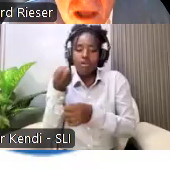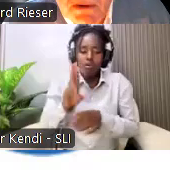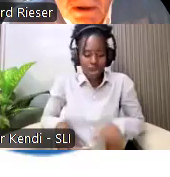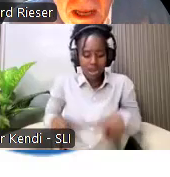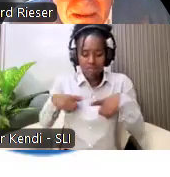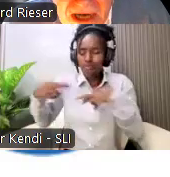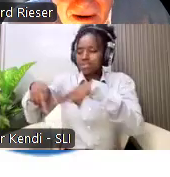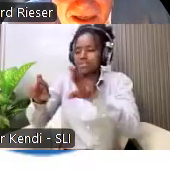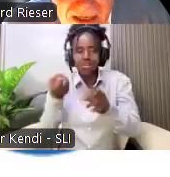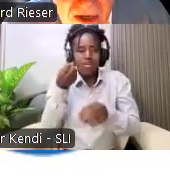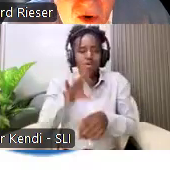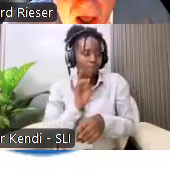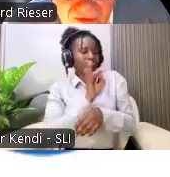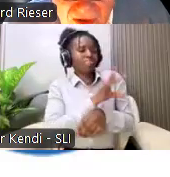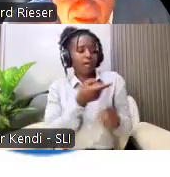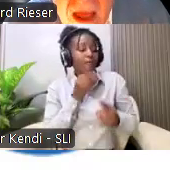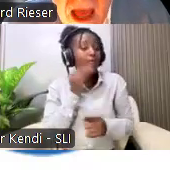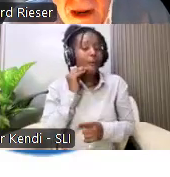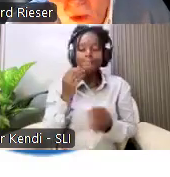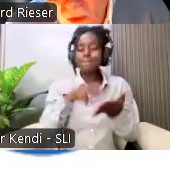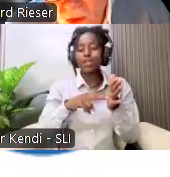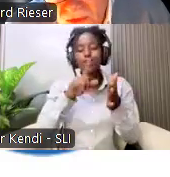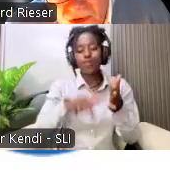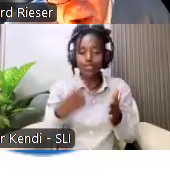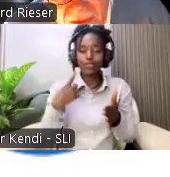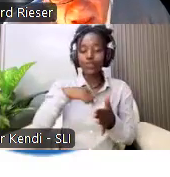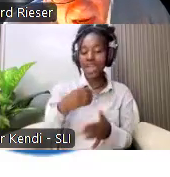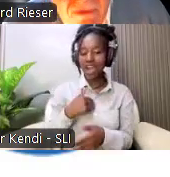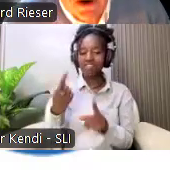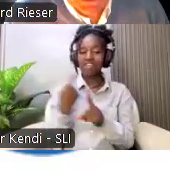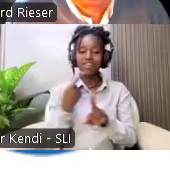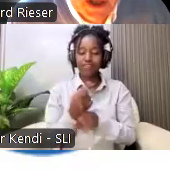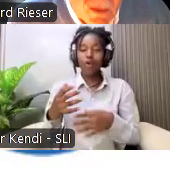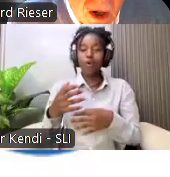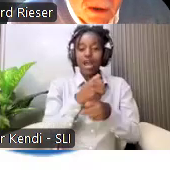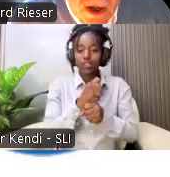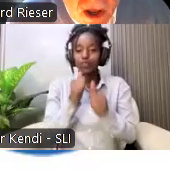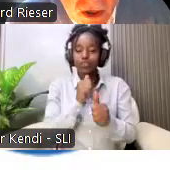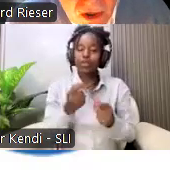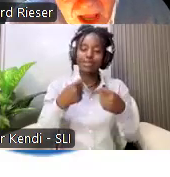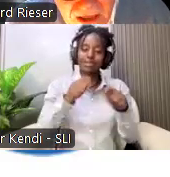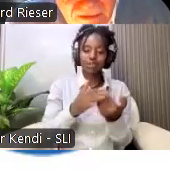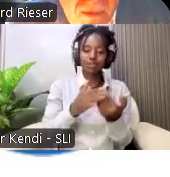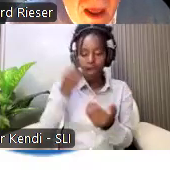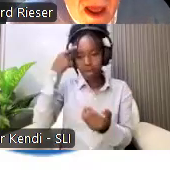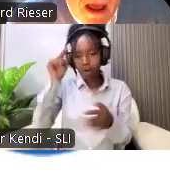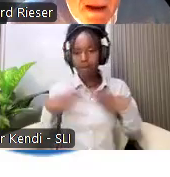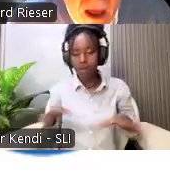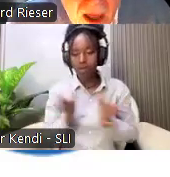outcast. So we'll set up charities and look after them. And all three of the main religions in the world,